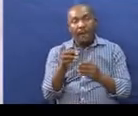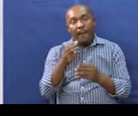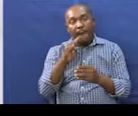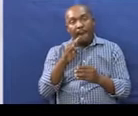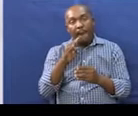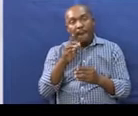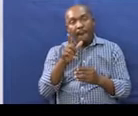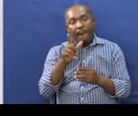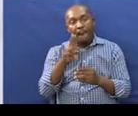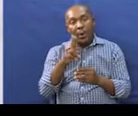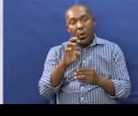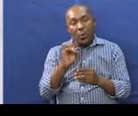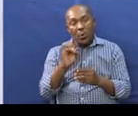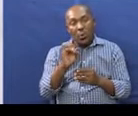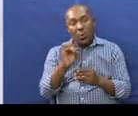blue-black.